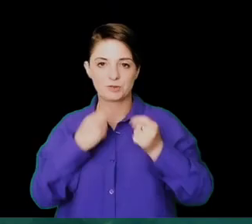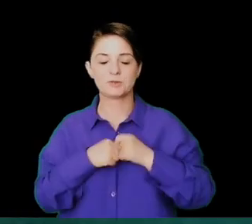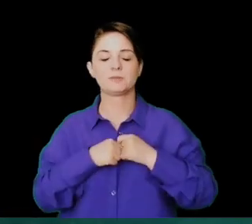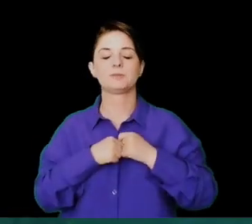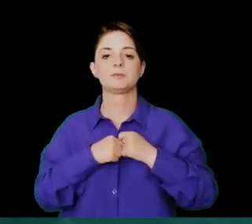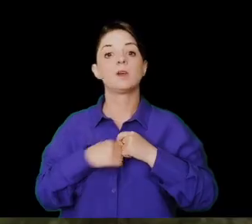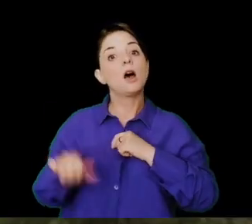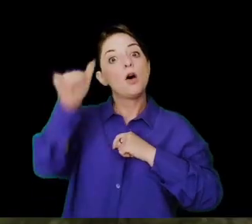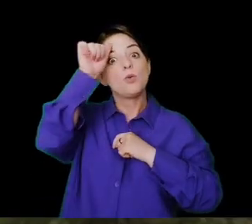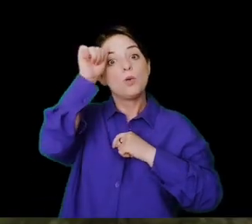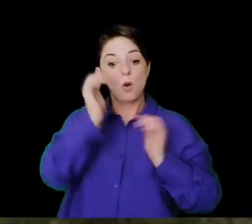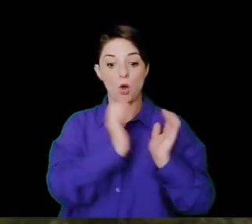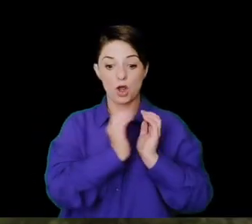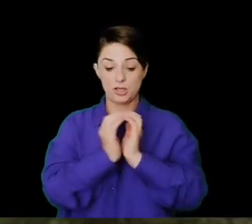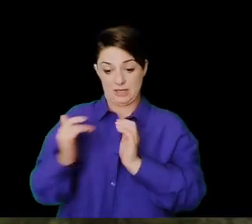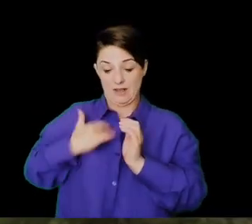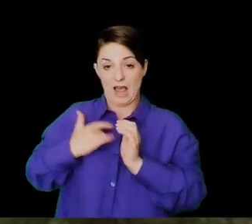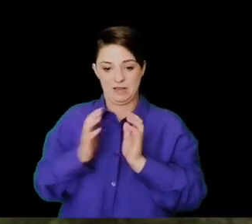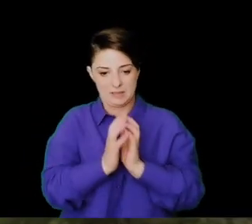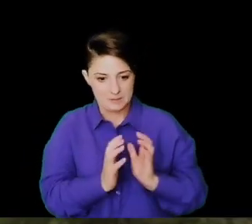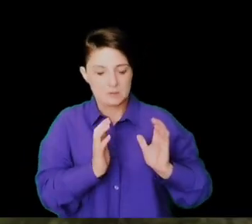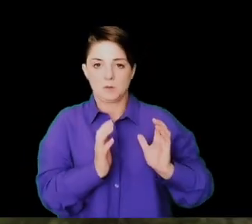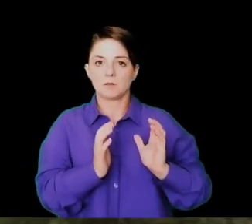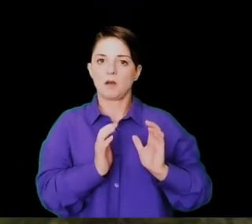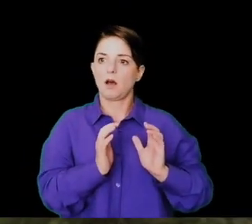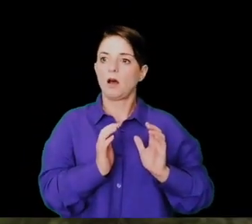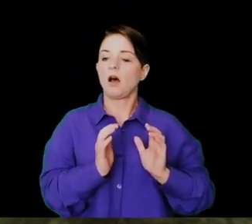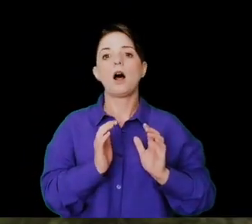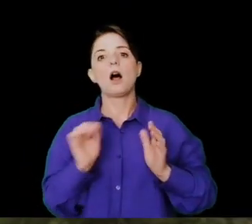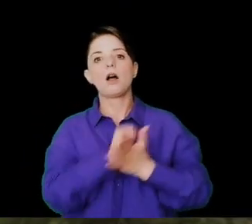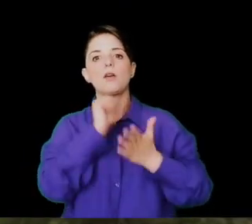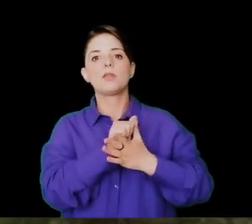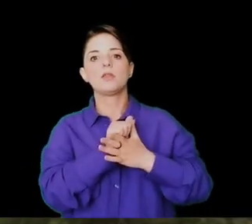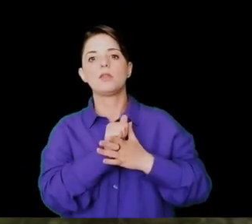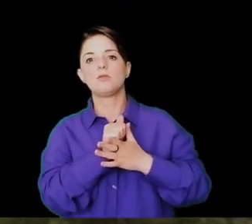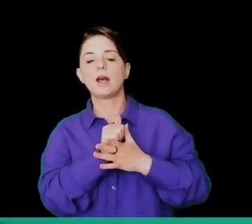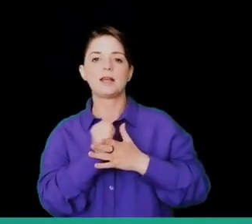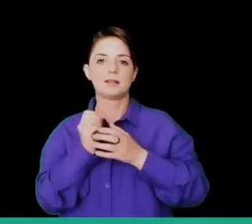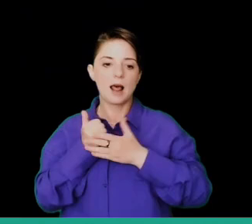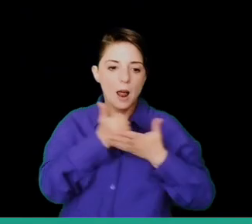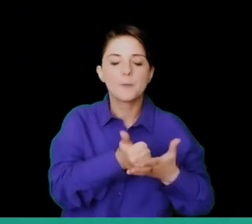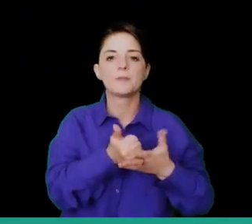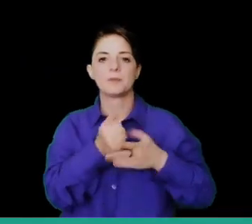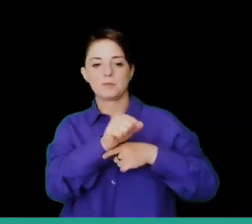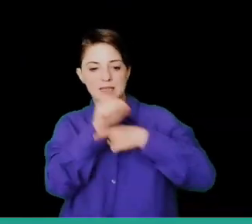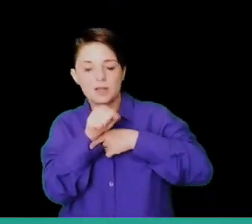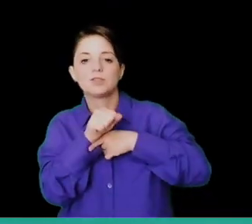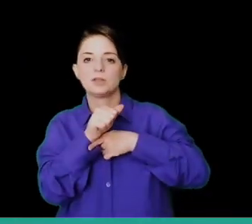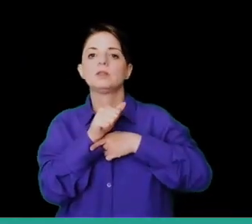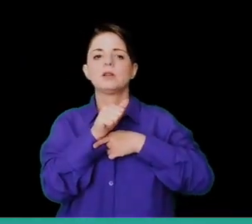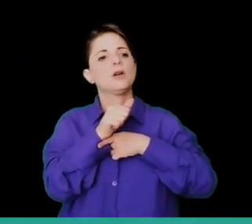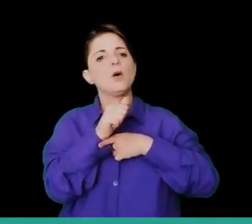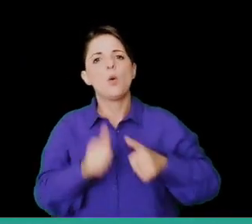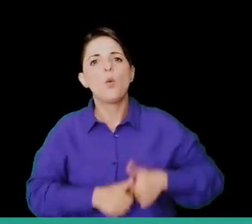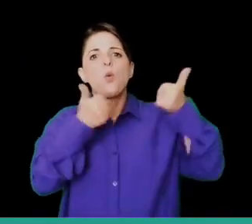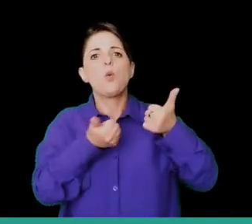If we know there are oysters surviving and are reaching a decent size in an area, then with the right interventions and protections, we can give them the helping hand they need to